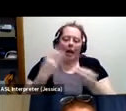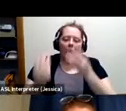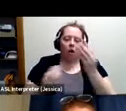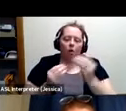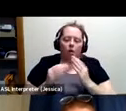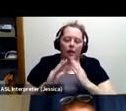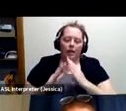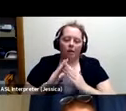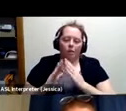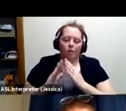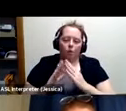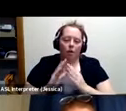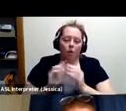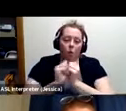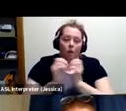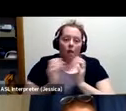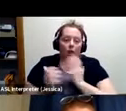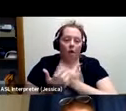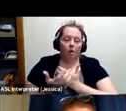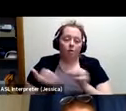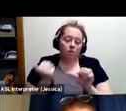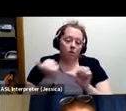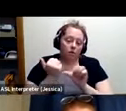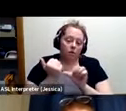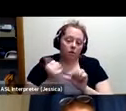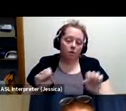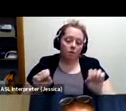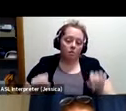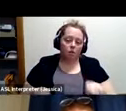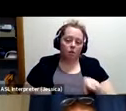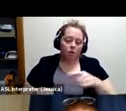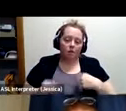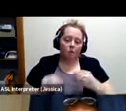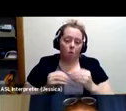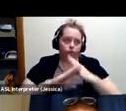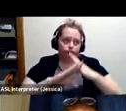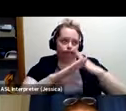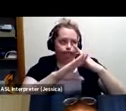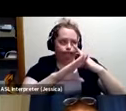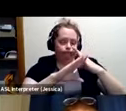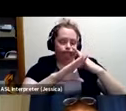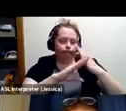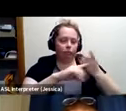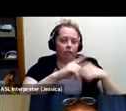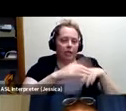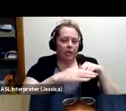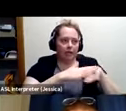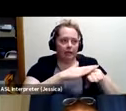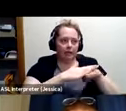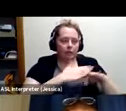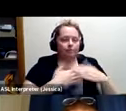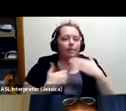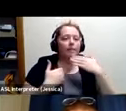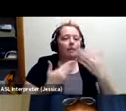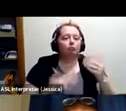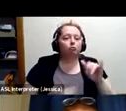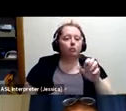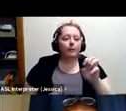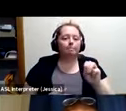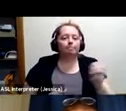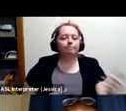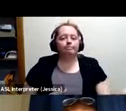have as far as gaining access. So those are things I'm really excited about. Thank you, Jam. Yeah, that's awesome. Alicyn, how about you?